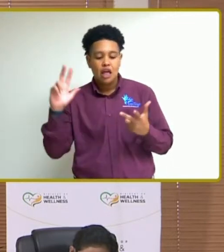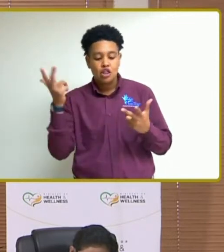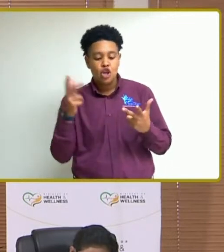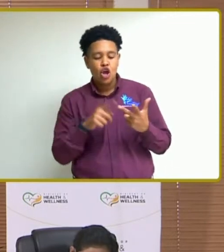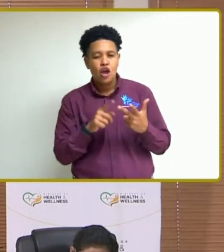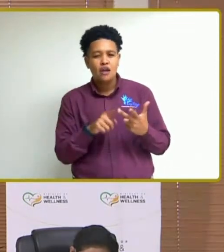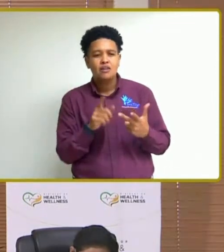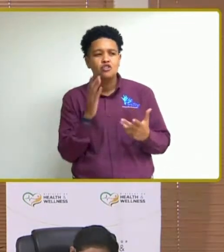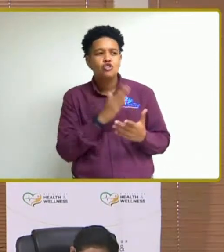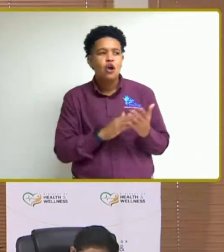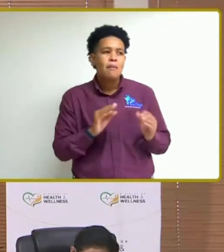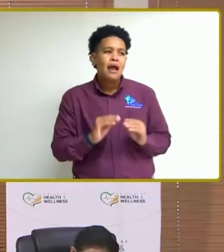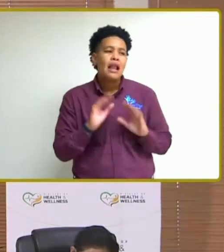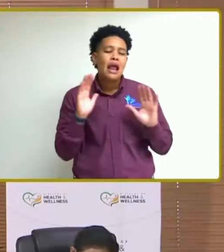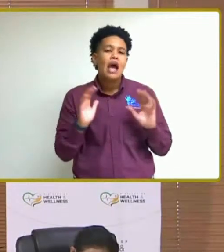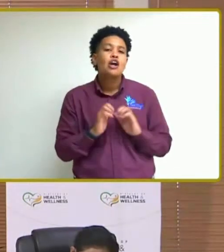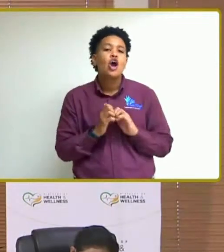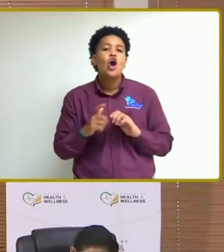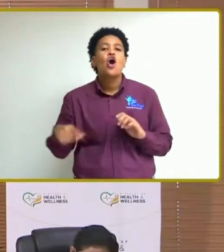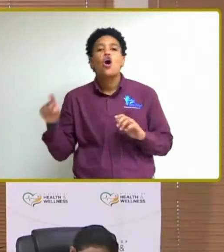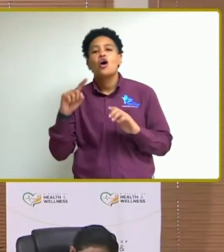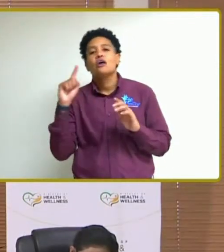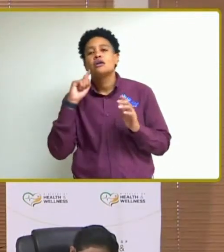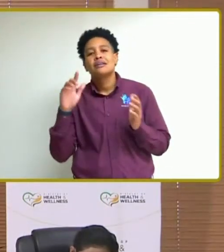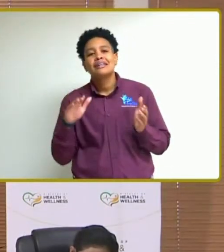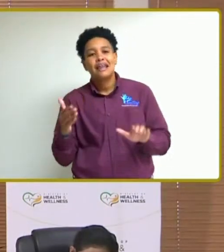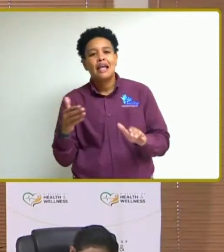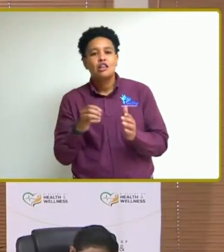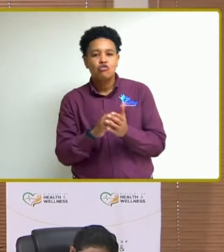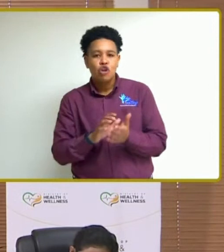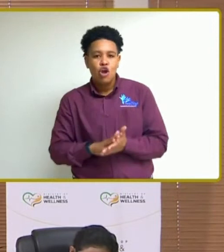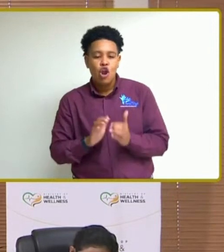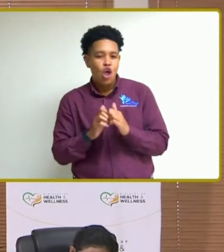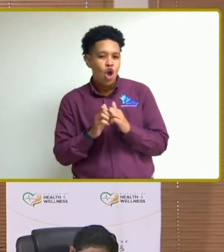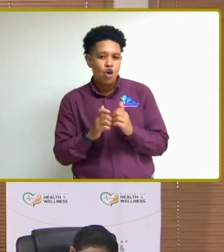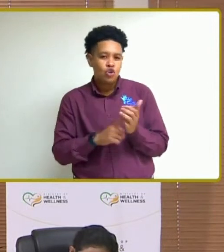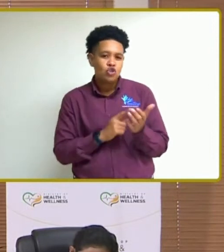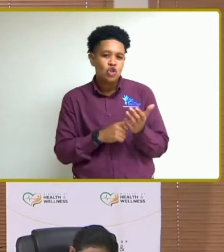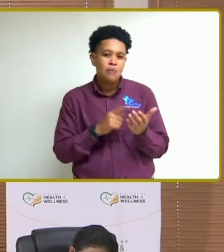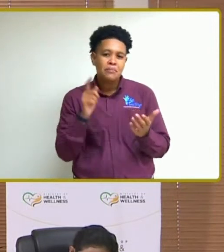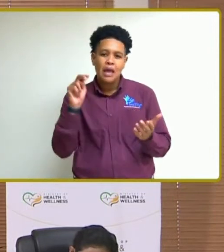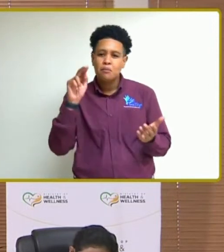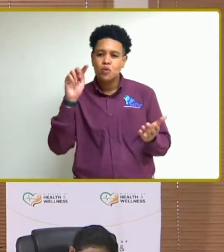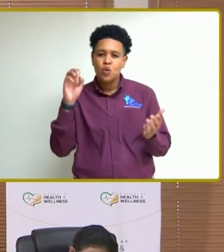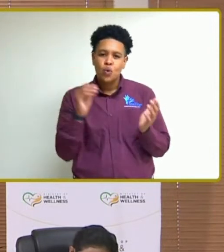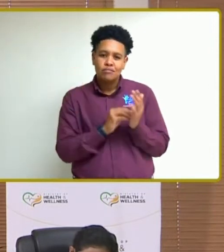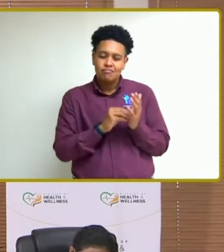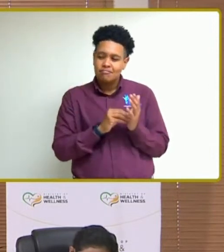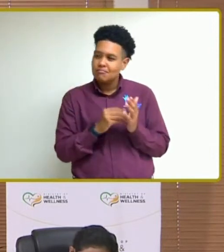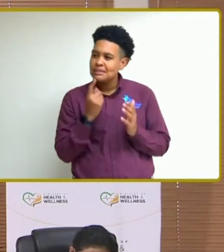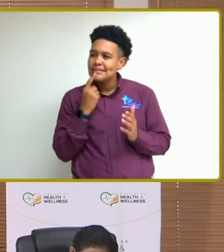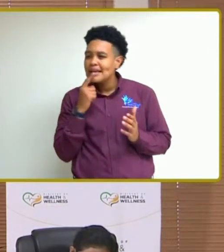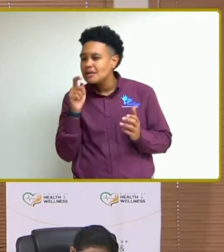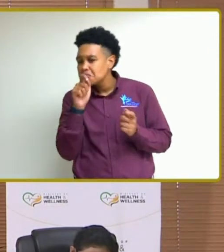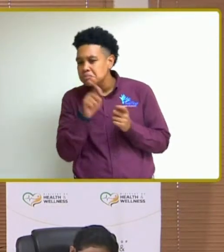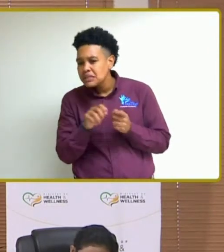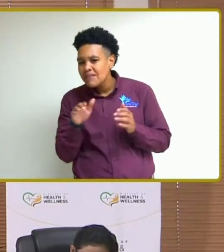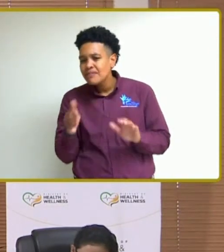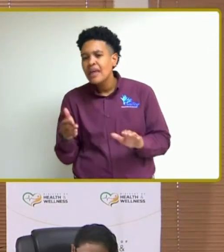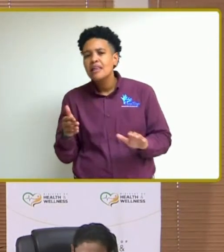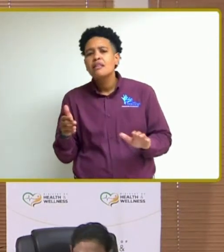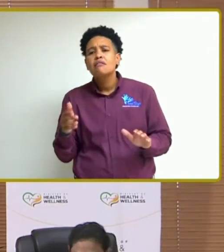just some clarity on how the deaths are recorded. Sometimes there's a note made that a particular death was